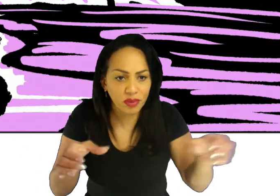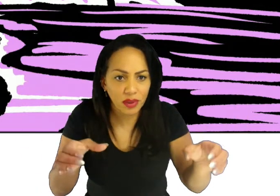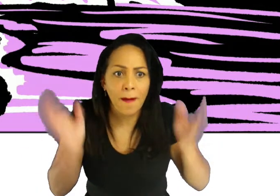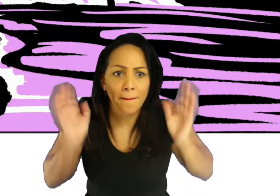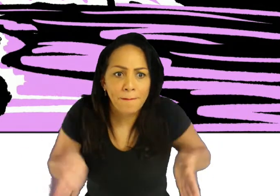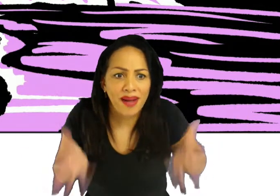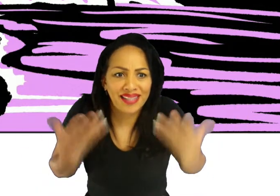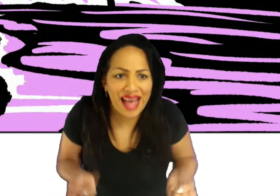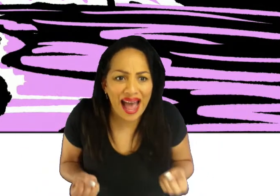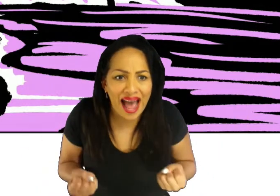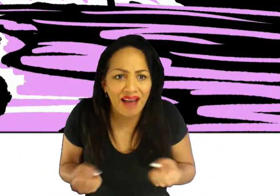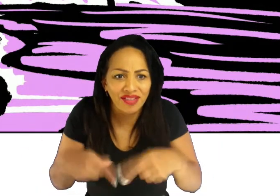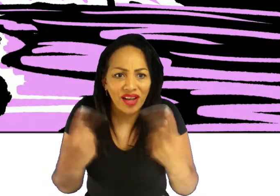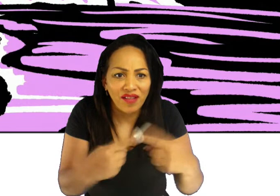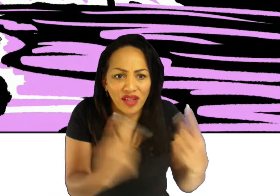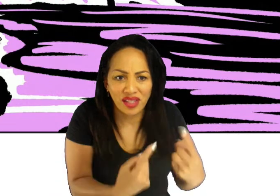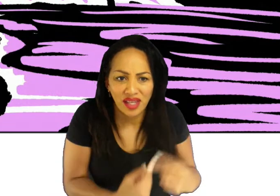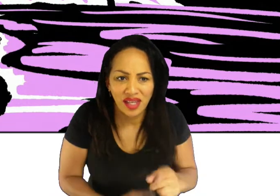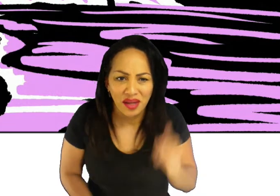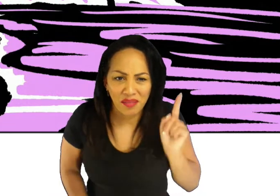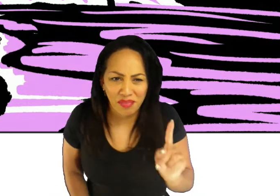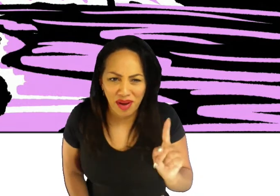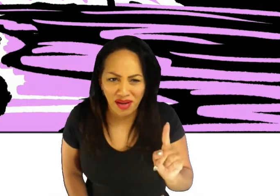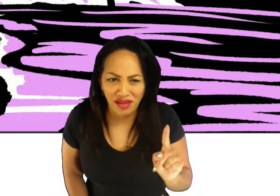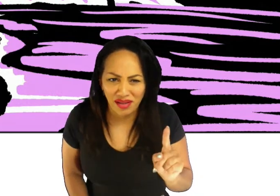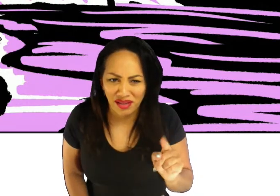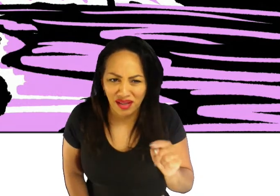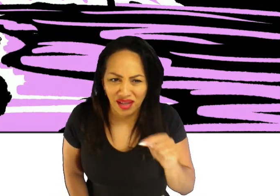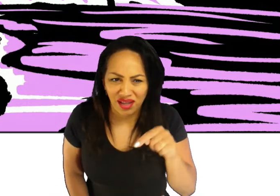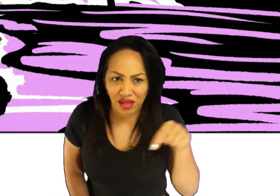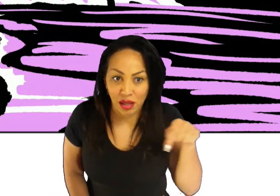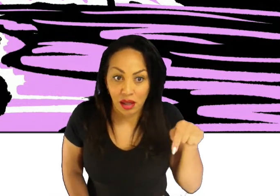doesn't understand the realities of working with someone from that background.